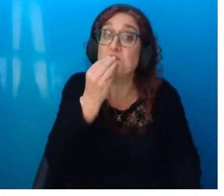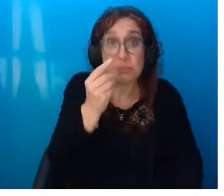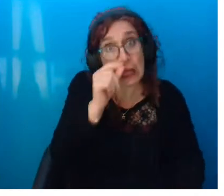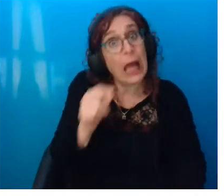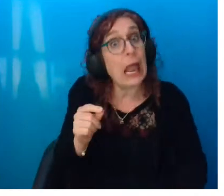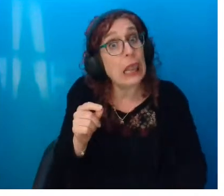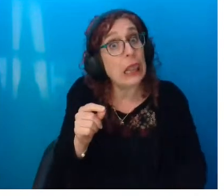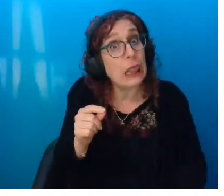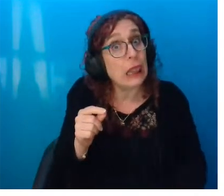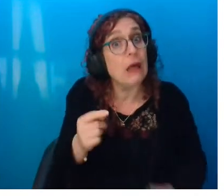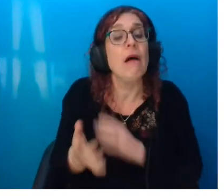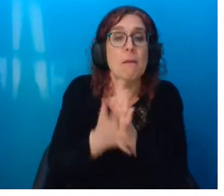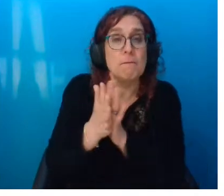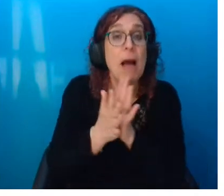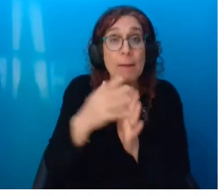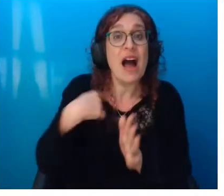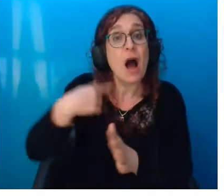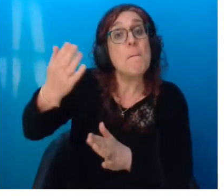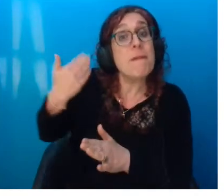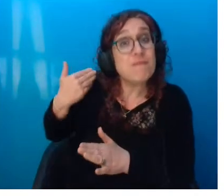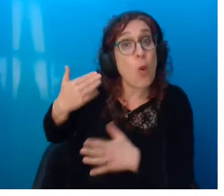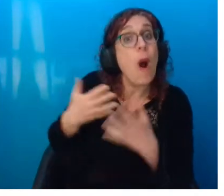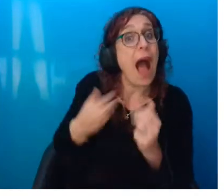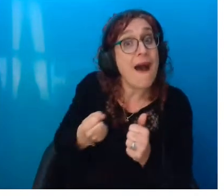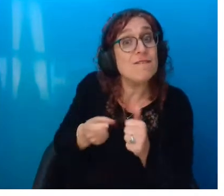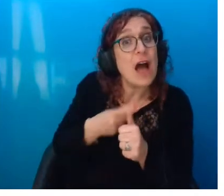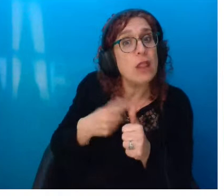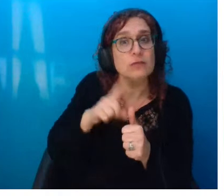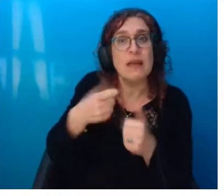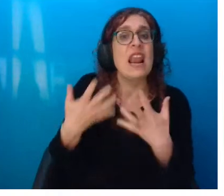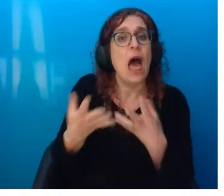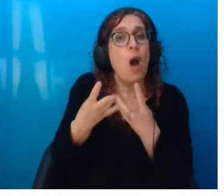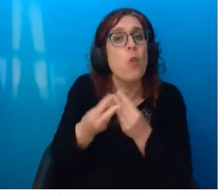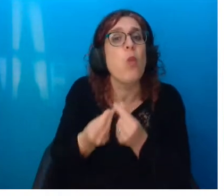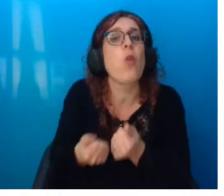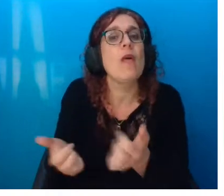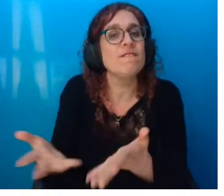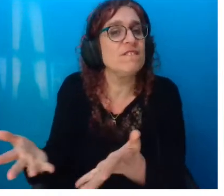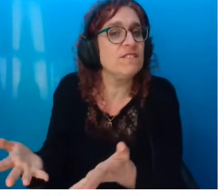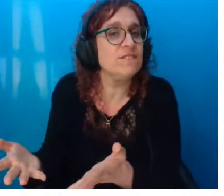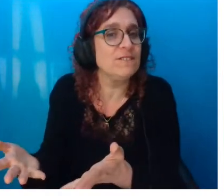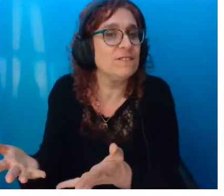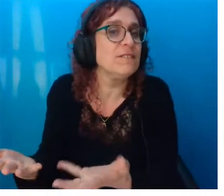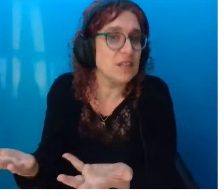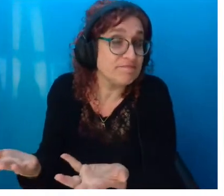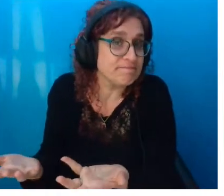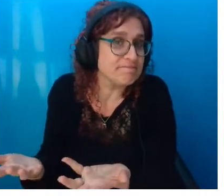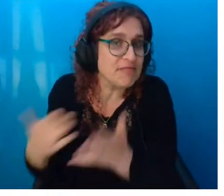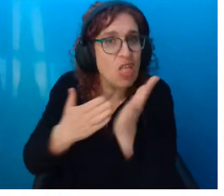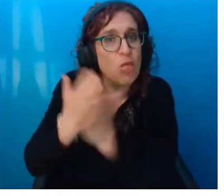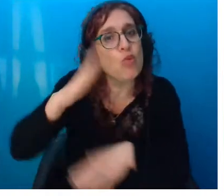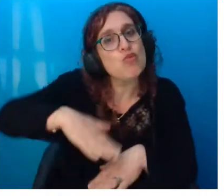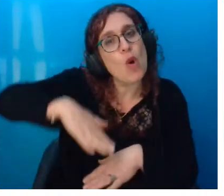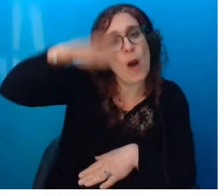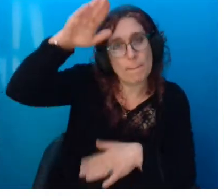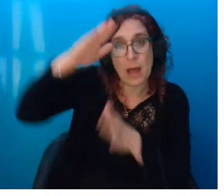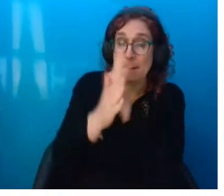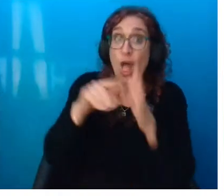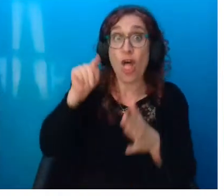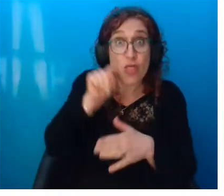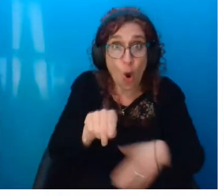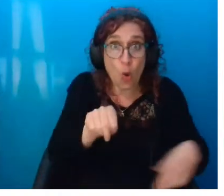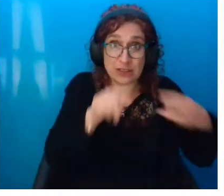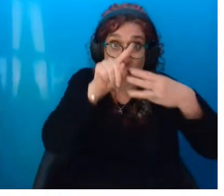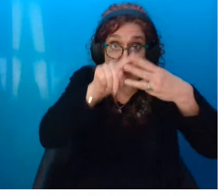you may have already had it from the beginning. And these are the three important contexts to be